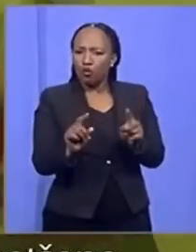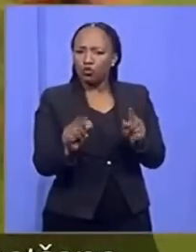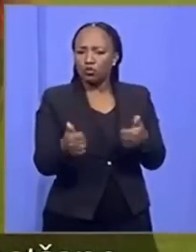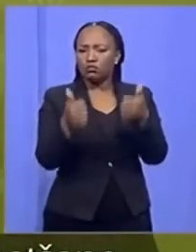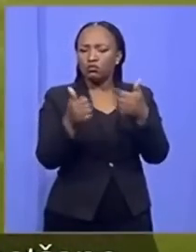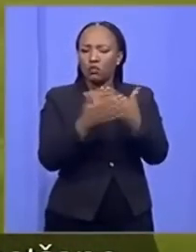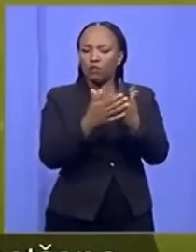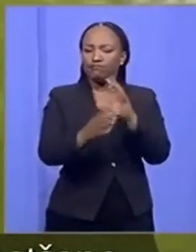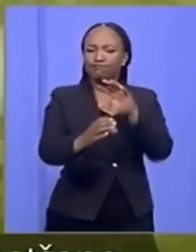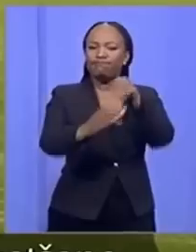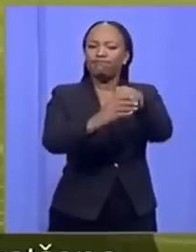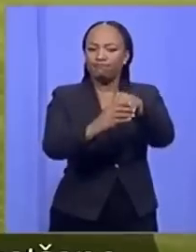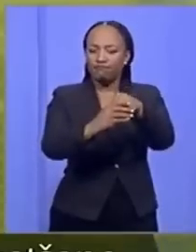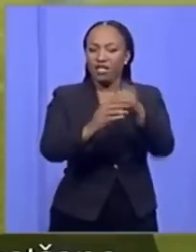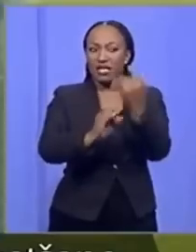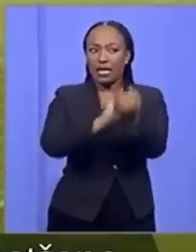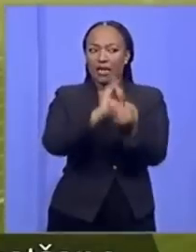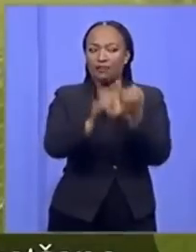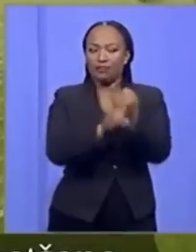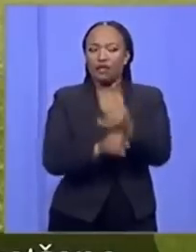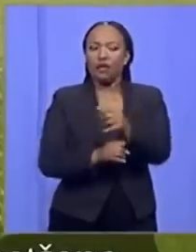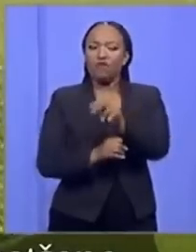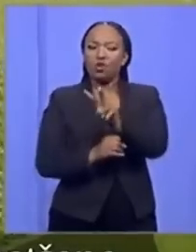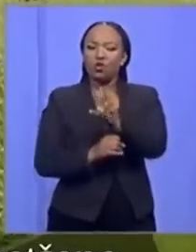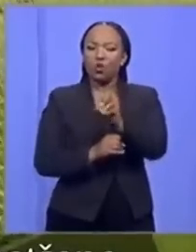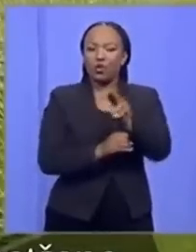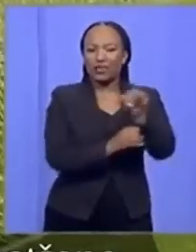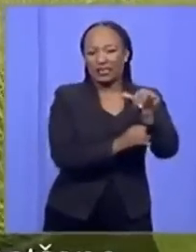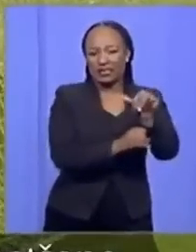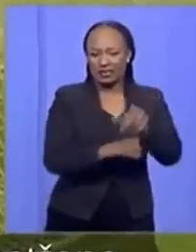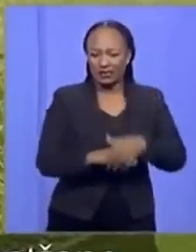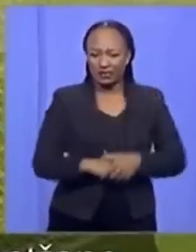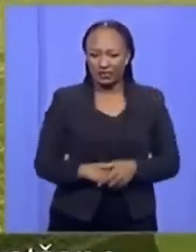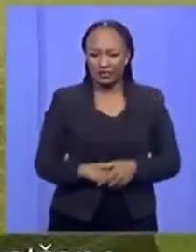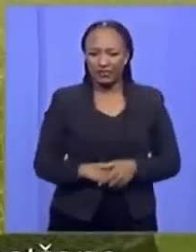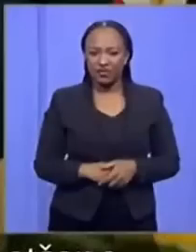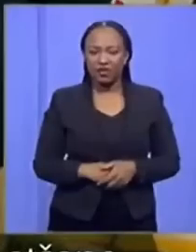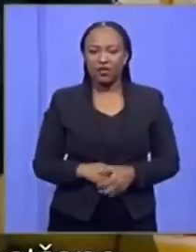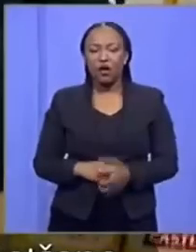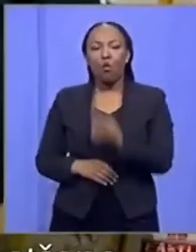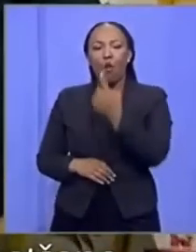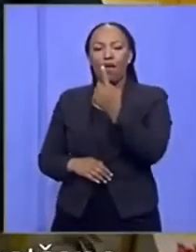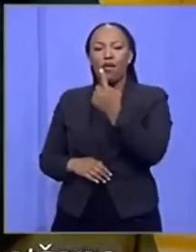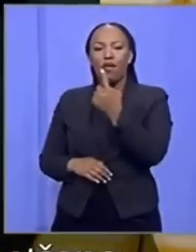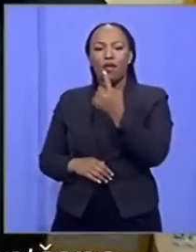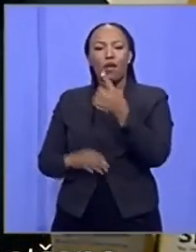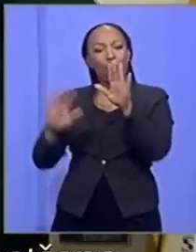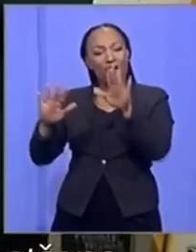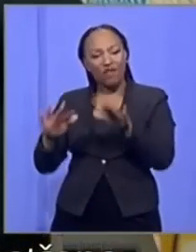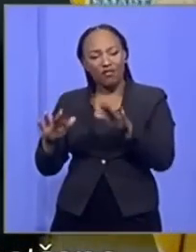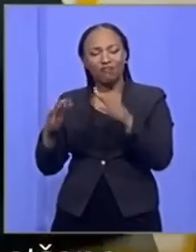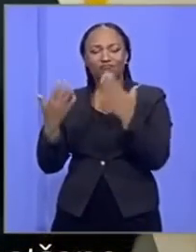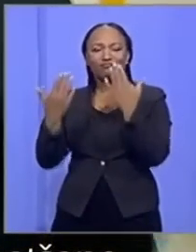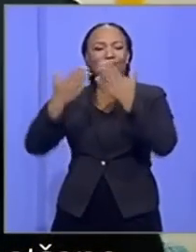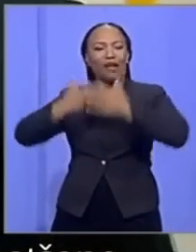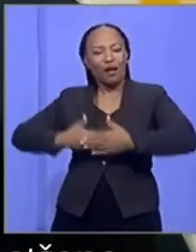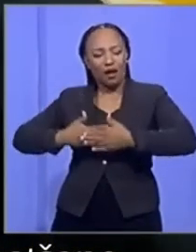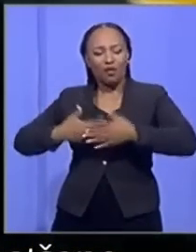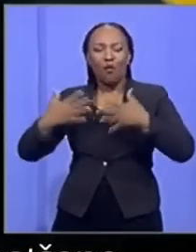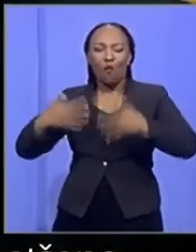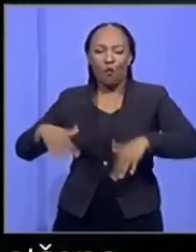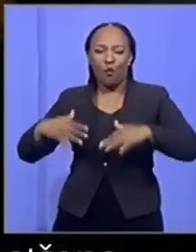sa lefase ka 2026. Wonderful night, wonderful celebration. It reminds us of the